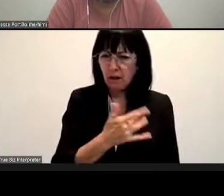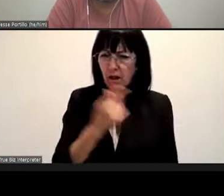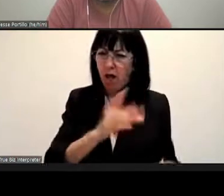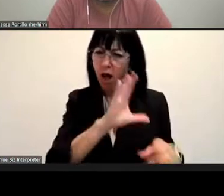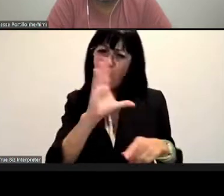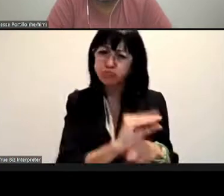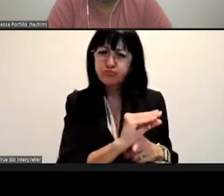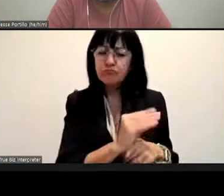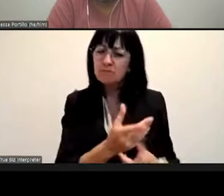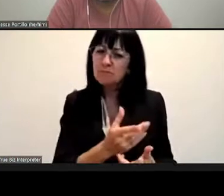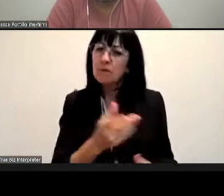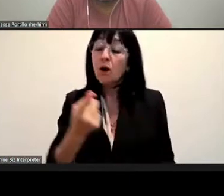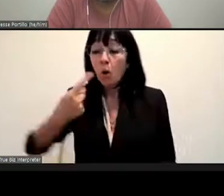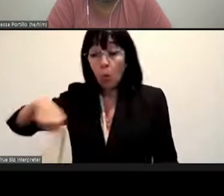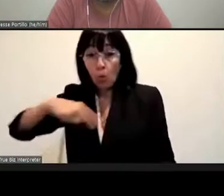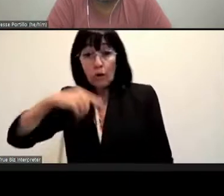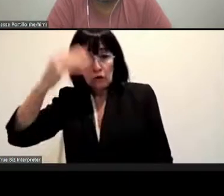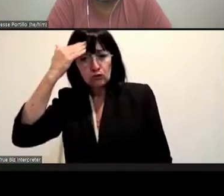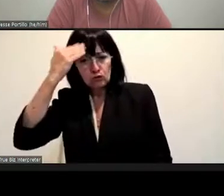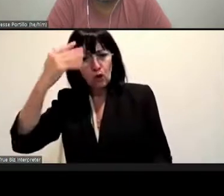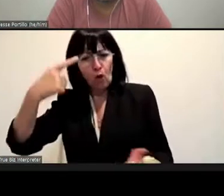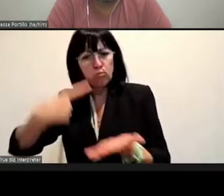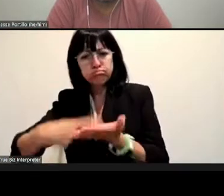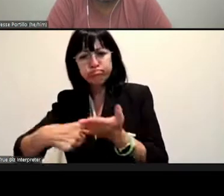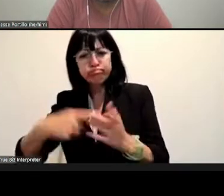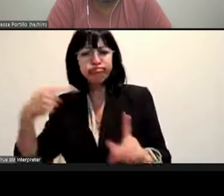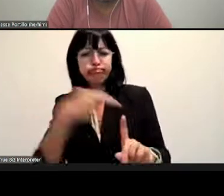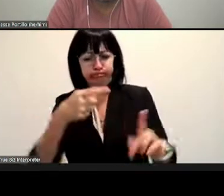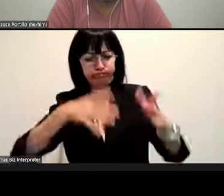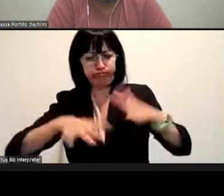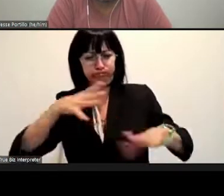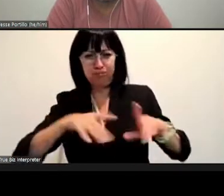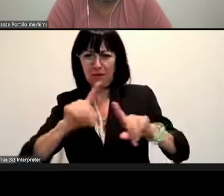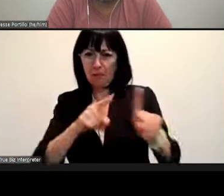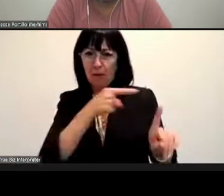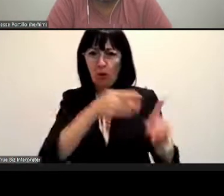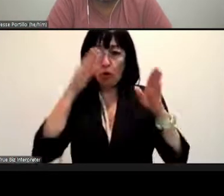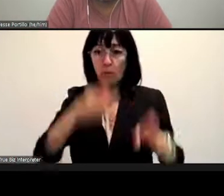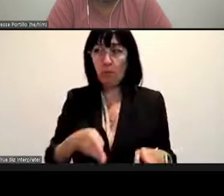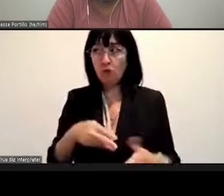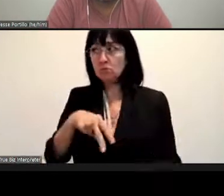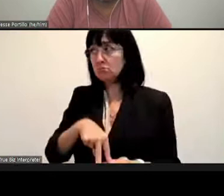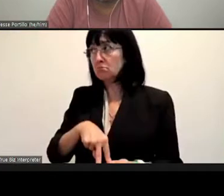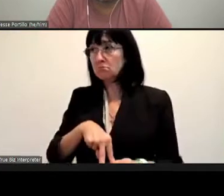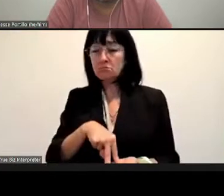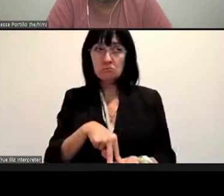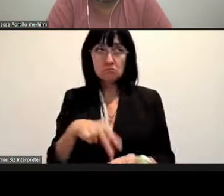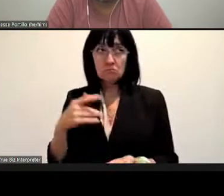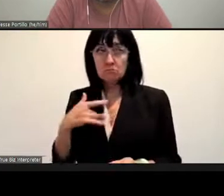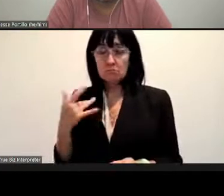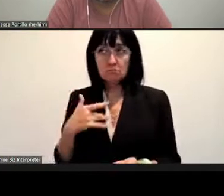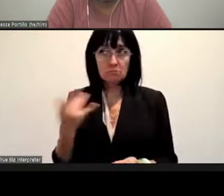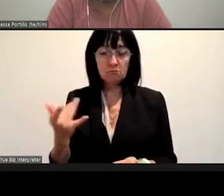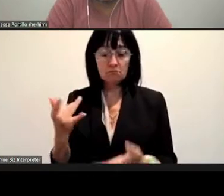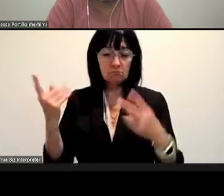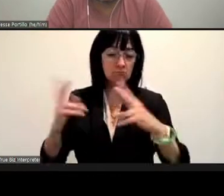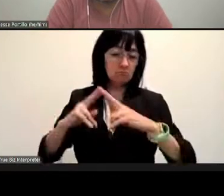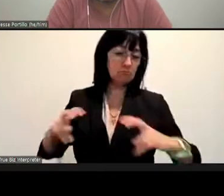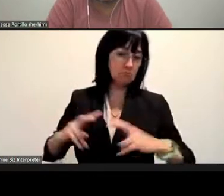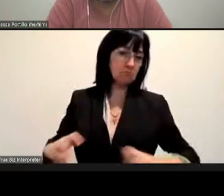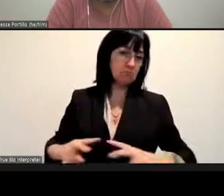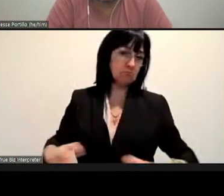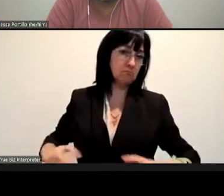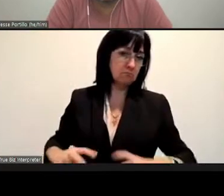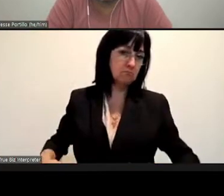about the garment, but for the person standing there in something that is uncomfortable, like that association isn't always going to be there. So is